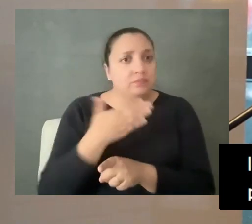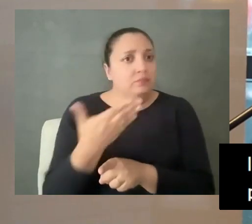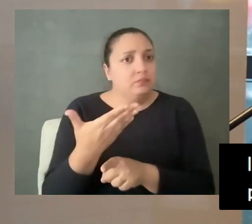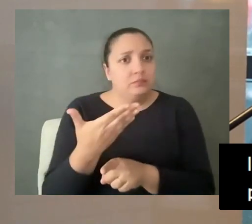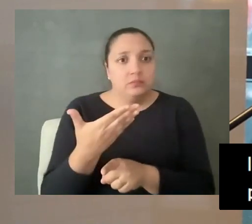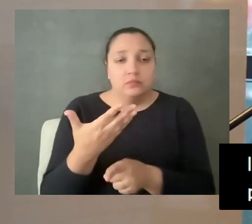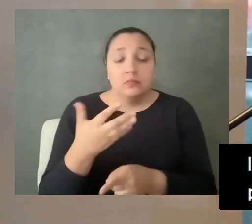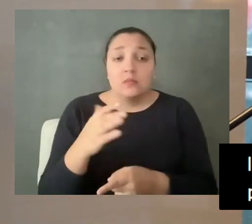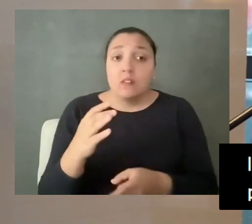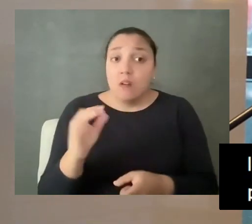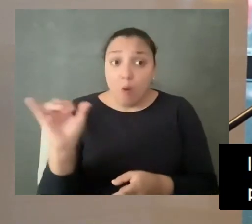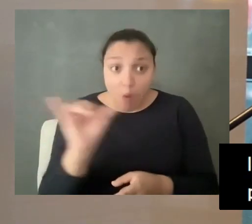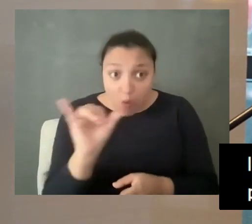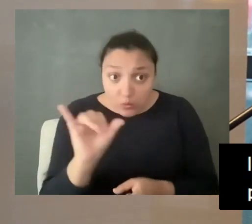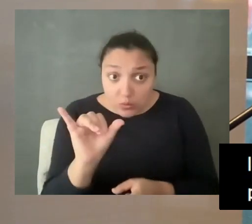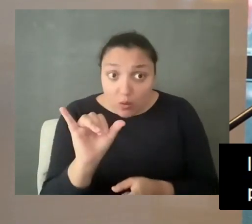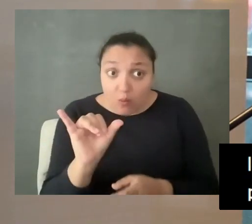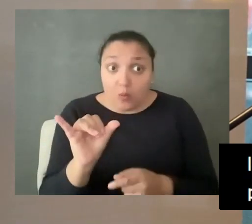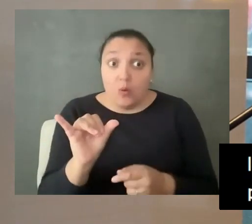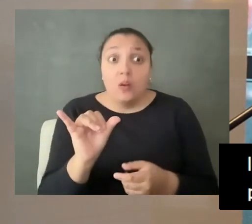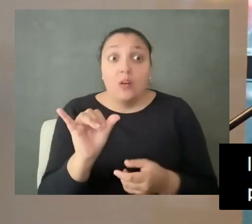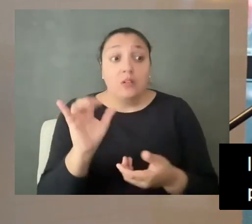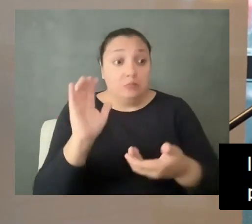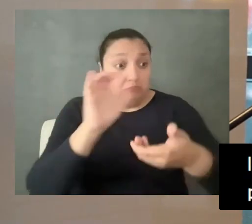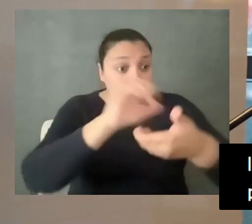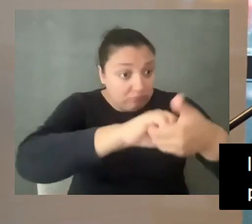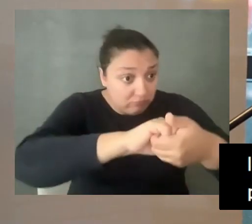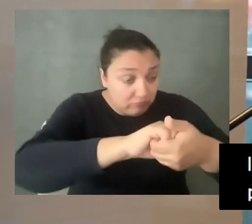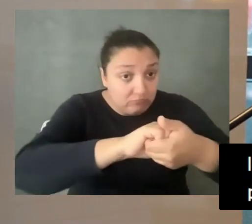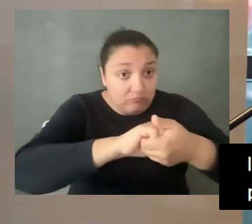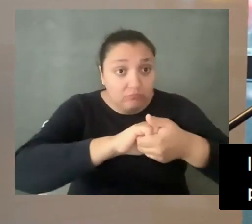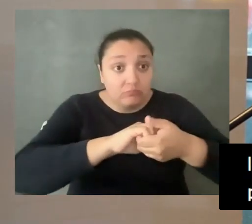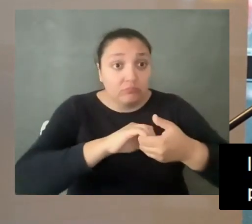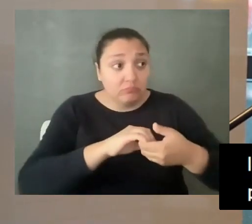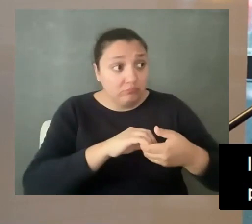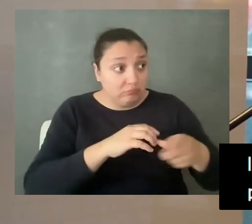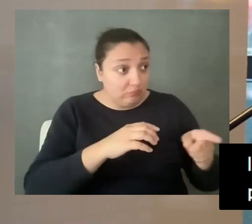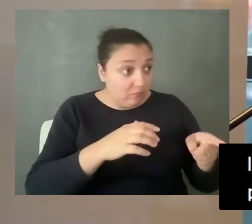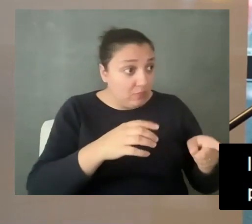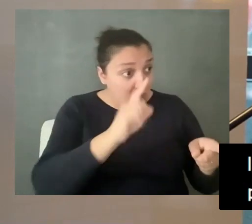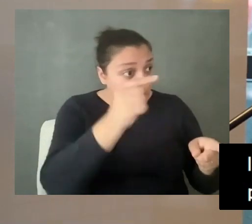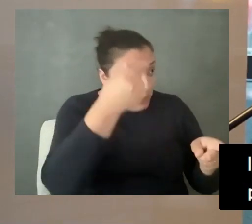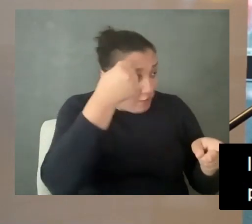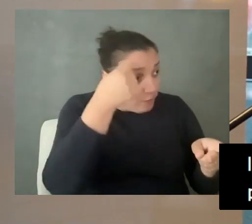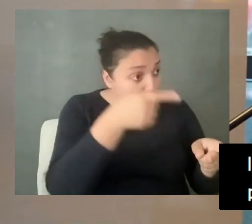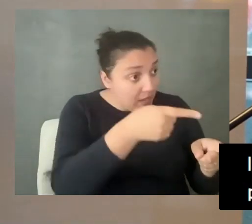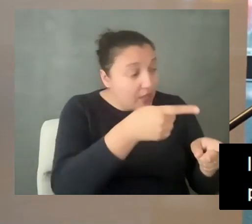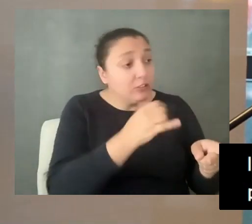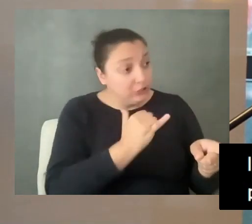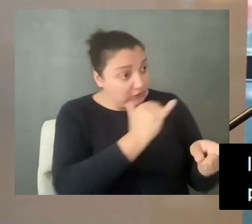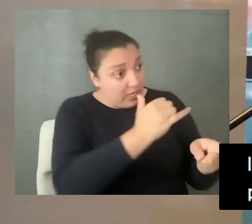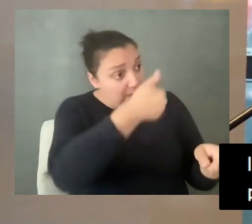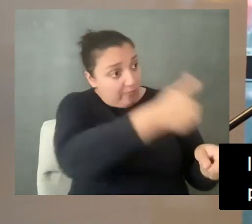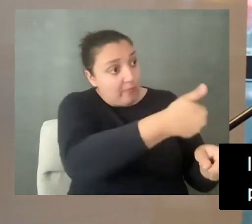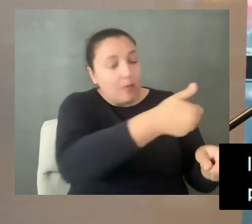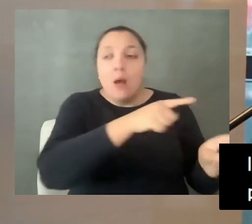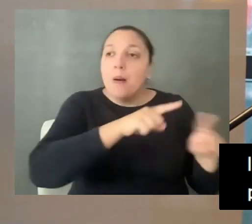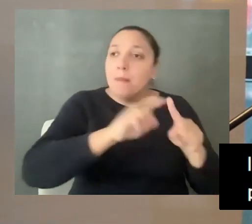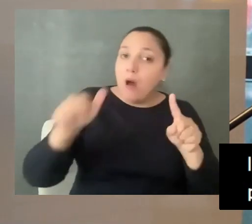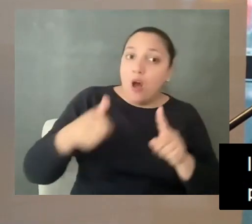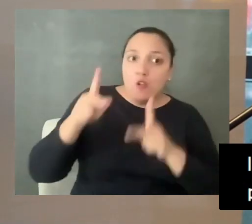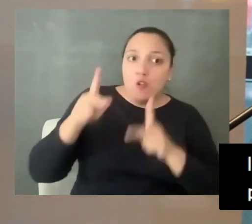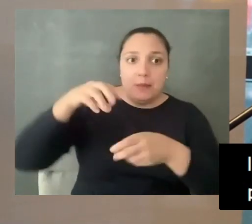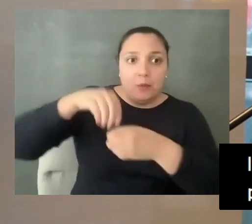in partnership, not just to my colleagues in government, but also to people in communities who are committed to addressing these